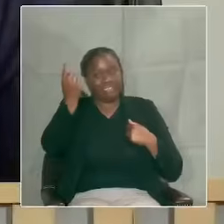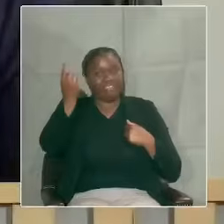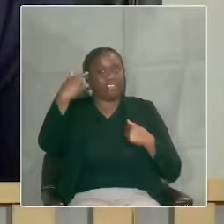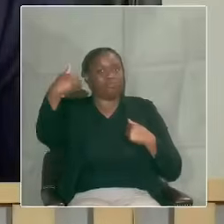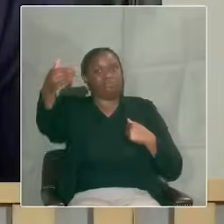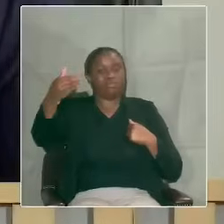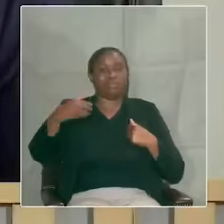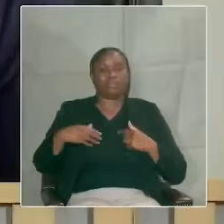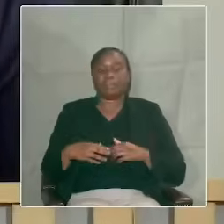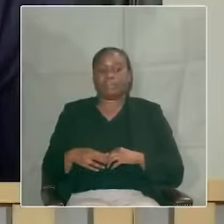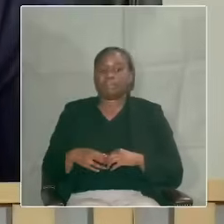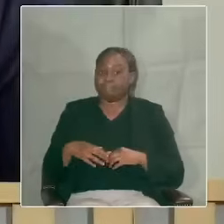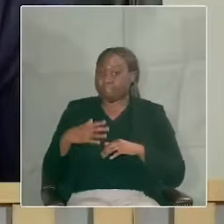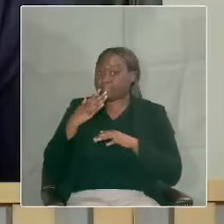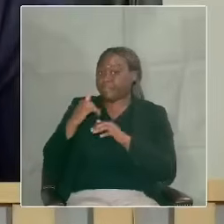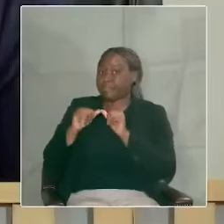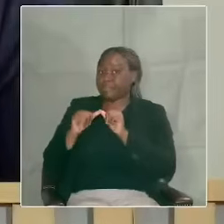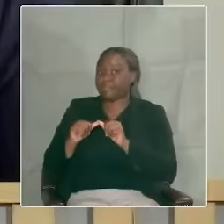Yes, proceed.